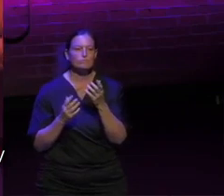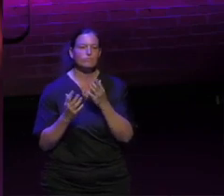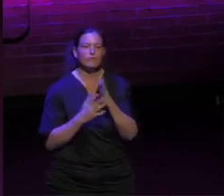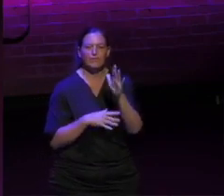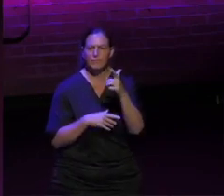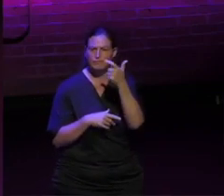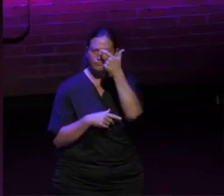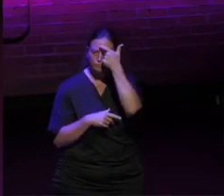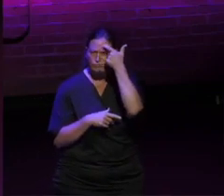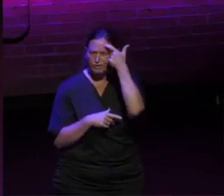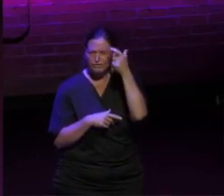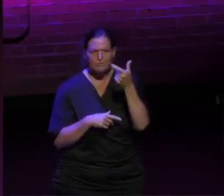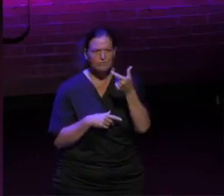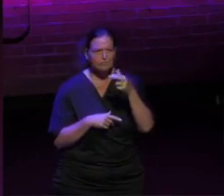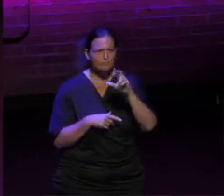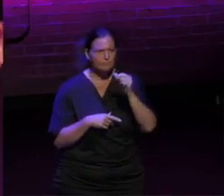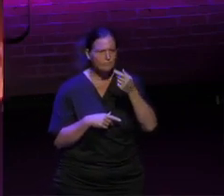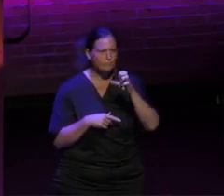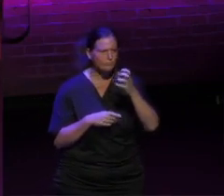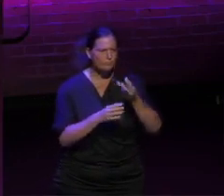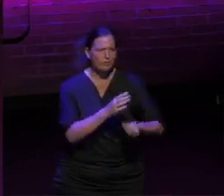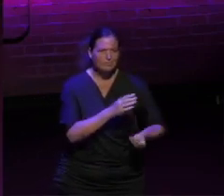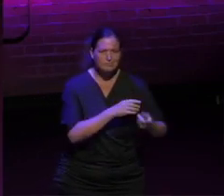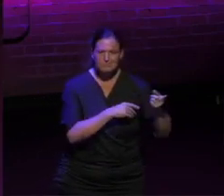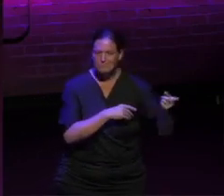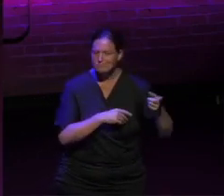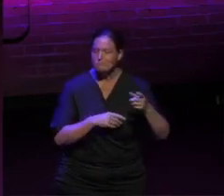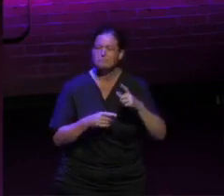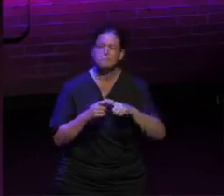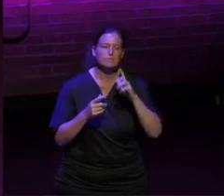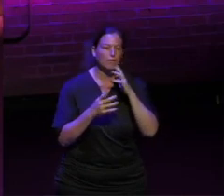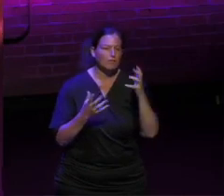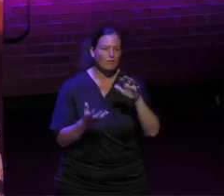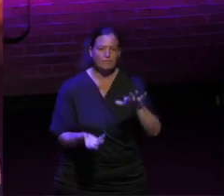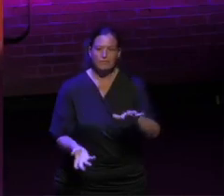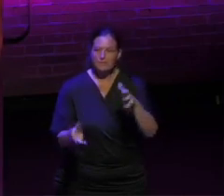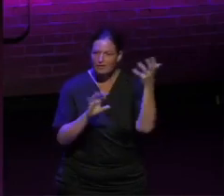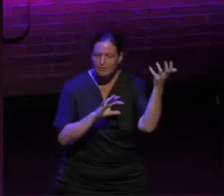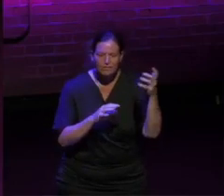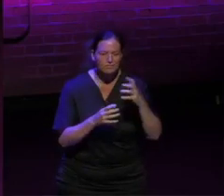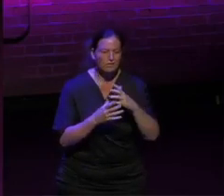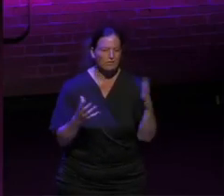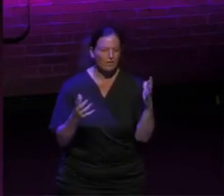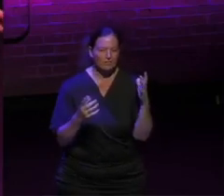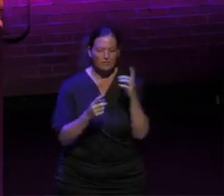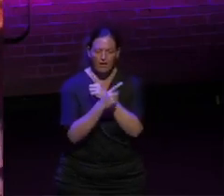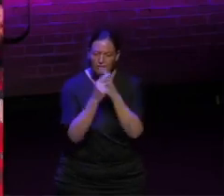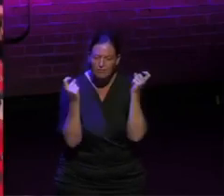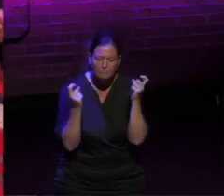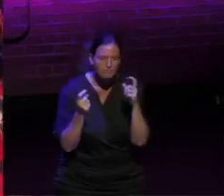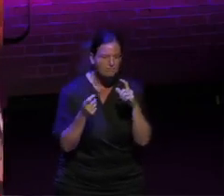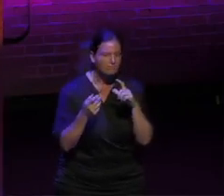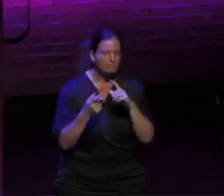tragedy of George Floyd. And so there was a lot of chaos, a lot of ugliness, lots of things